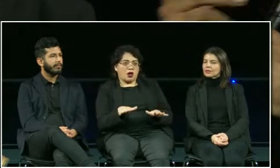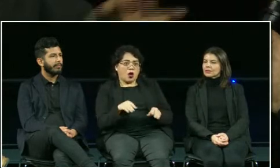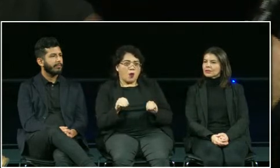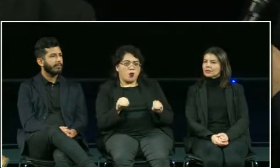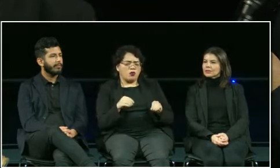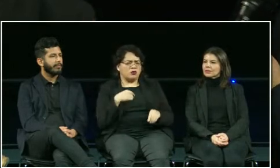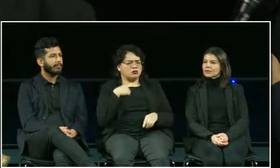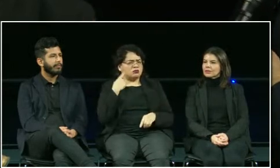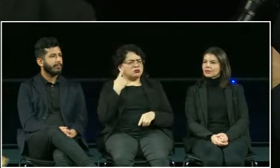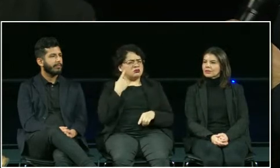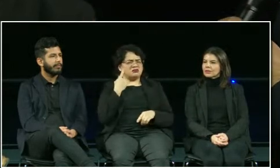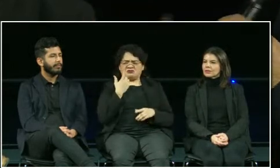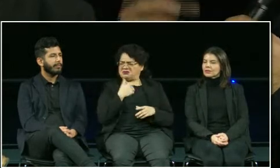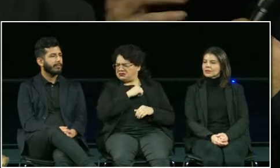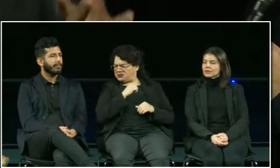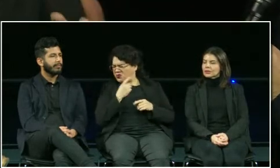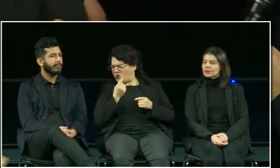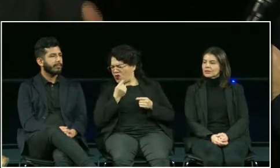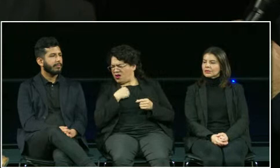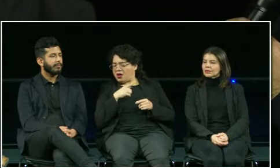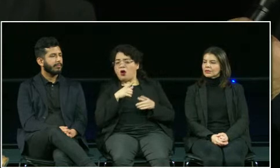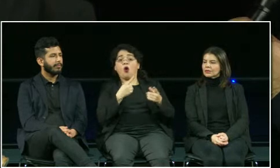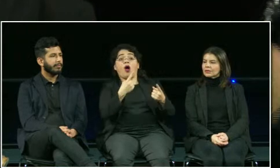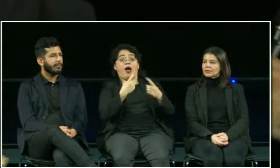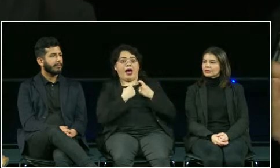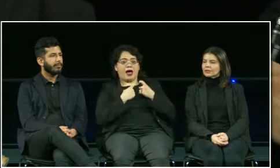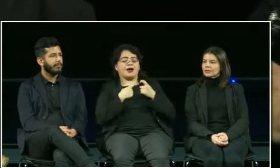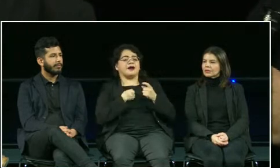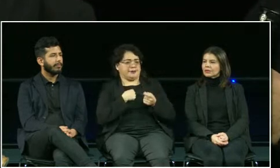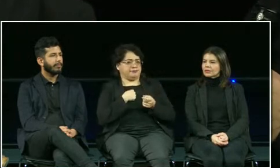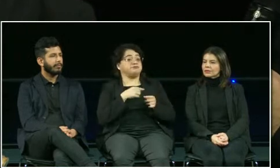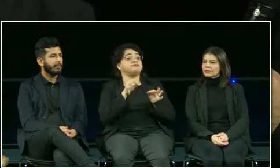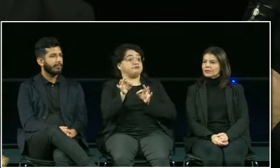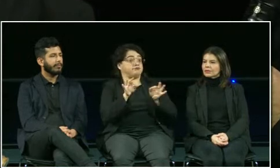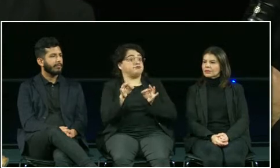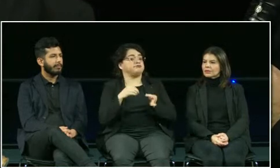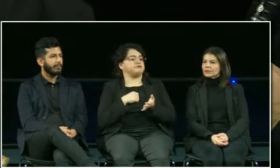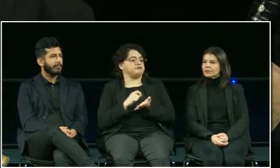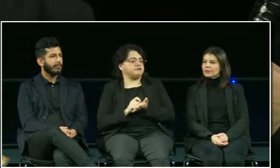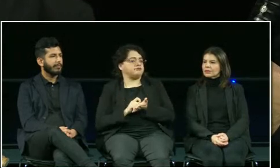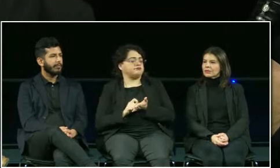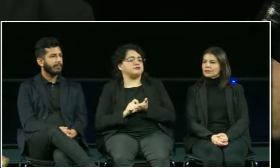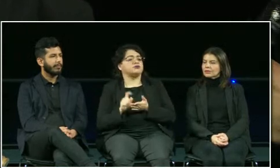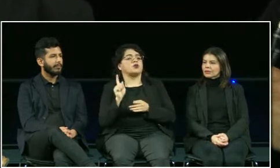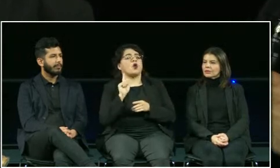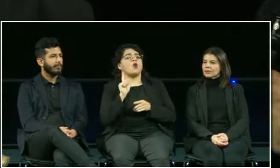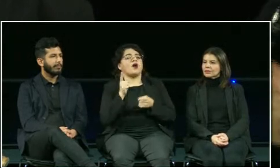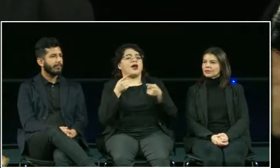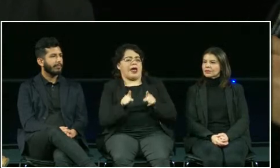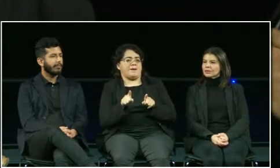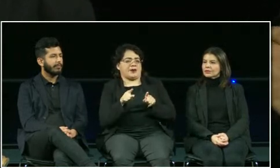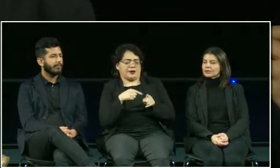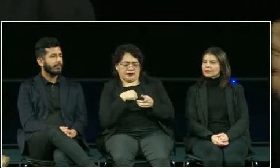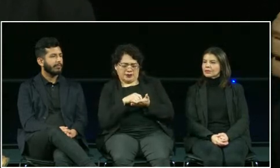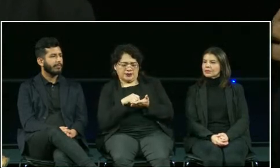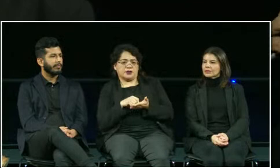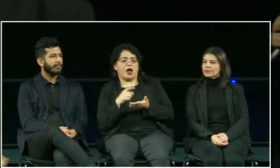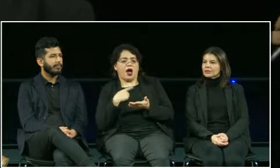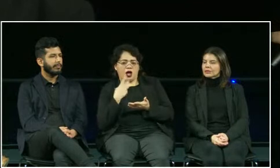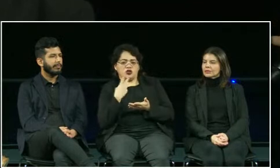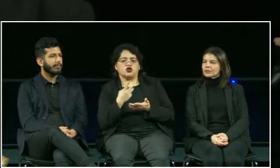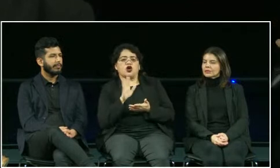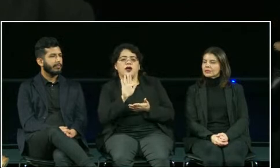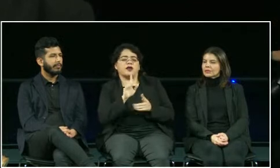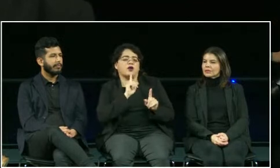asking a question about the movie, I was explaining, but I was writing down the minutage, where was these things, because I knew there was a problematic, and so